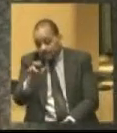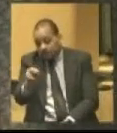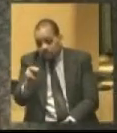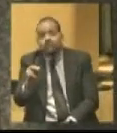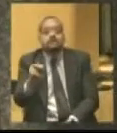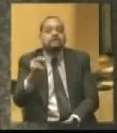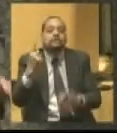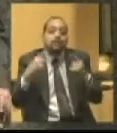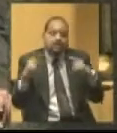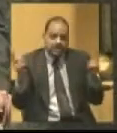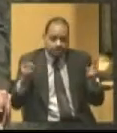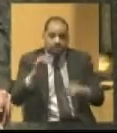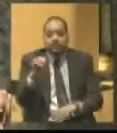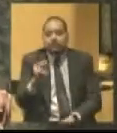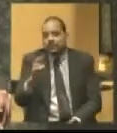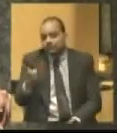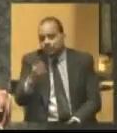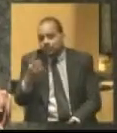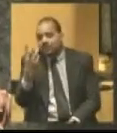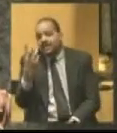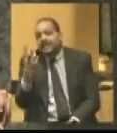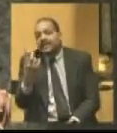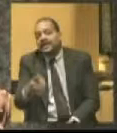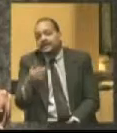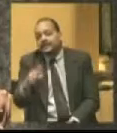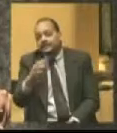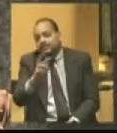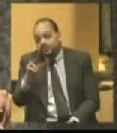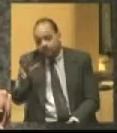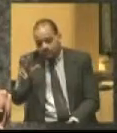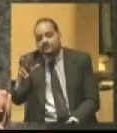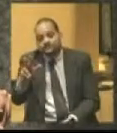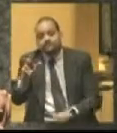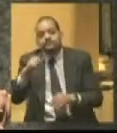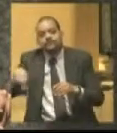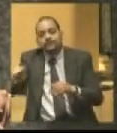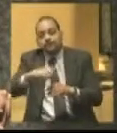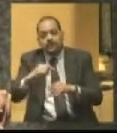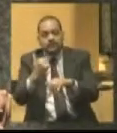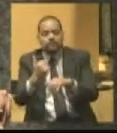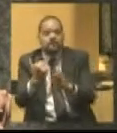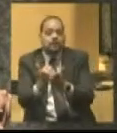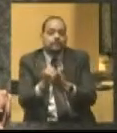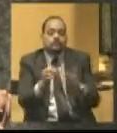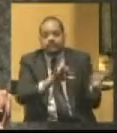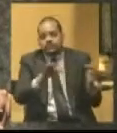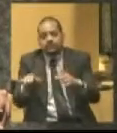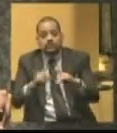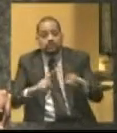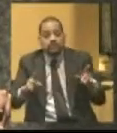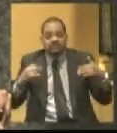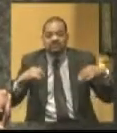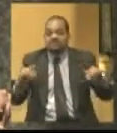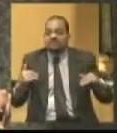1863. But it wasn't enough to destroy slavery. In the year after Lincoln issued his proclamation, it